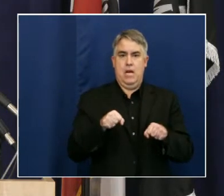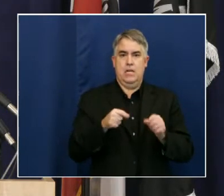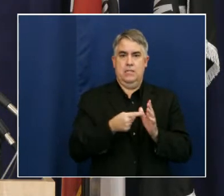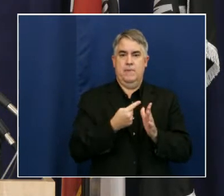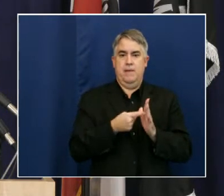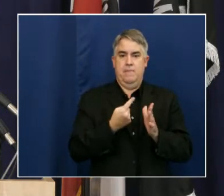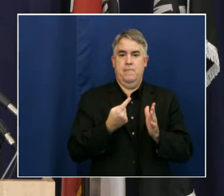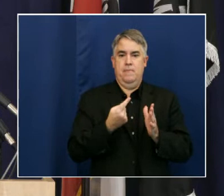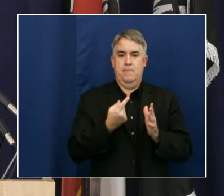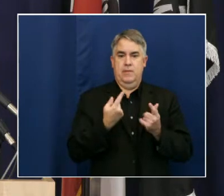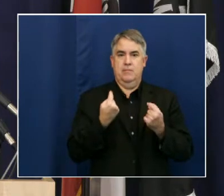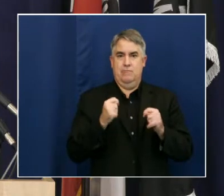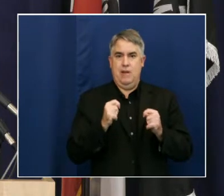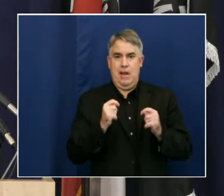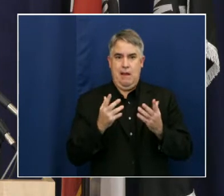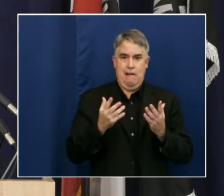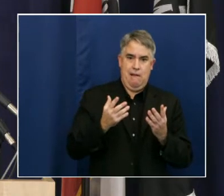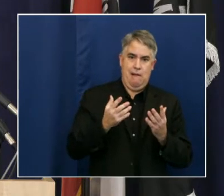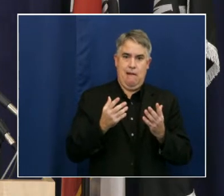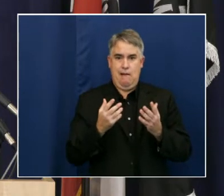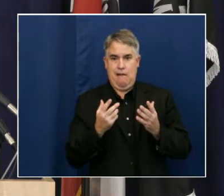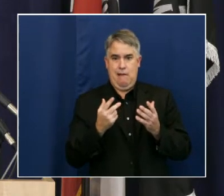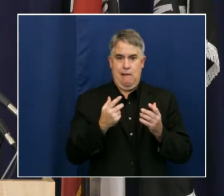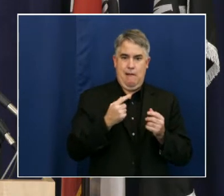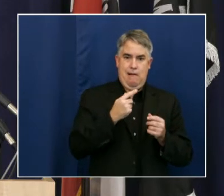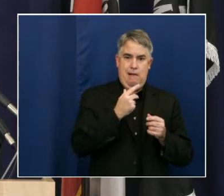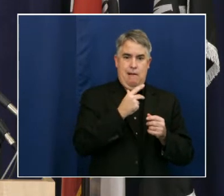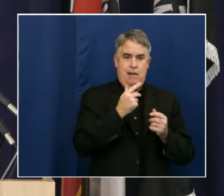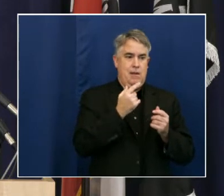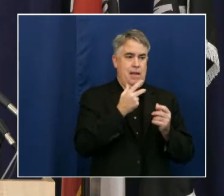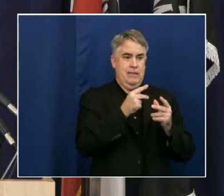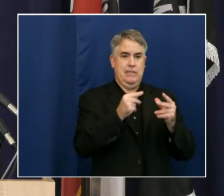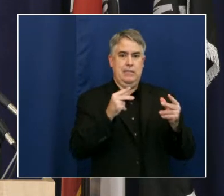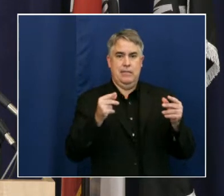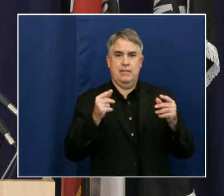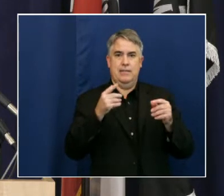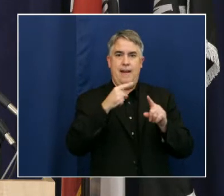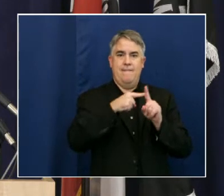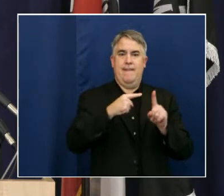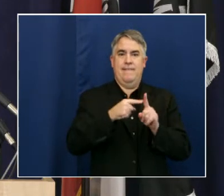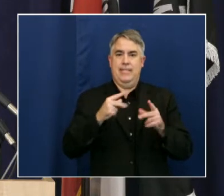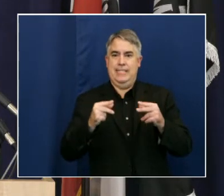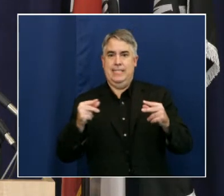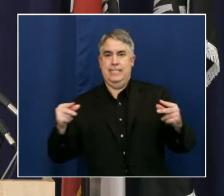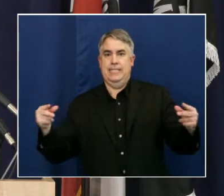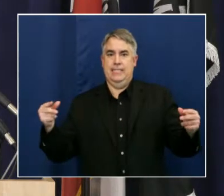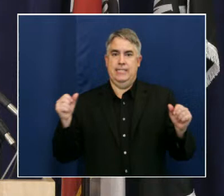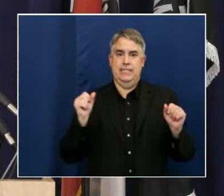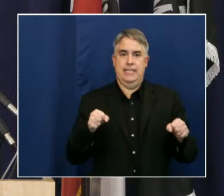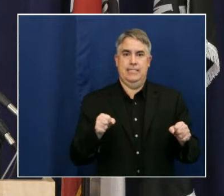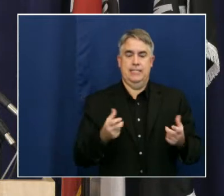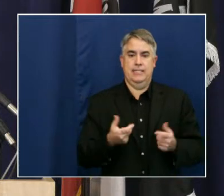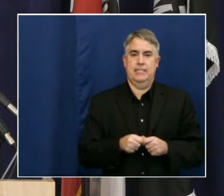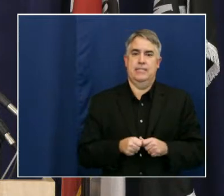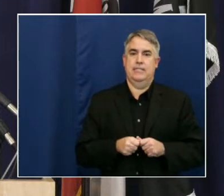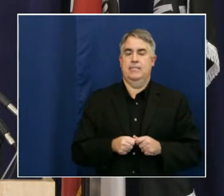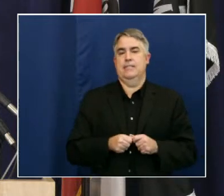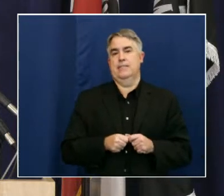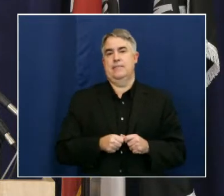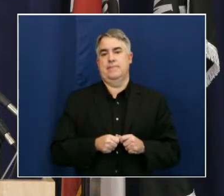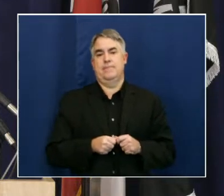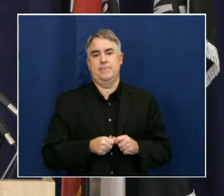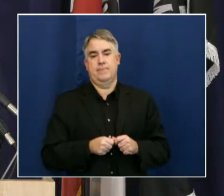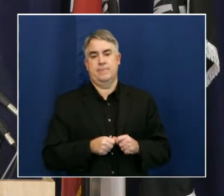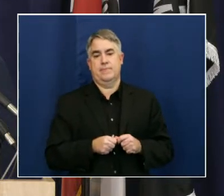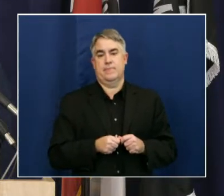given doses for. So those are all things that are important operational considerations. And again, hopefully